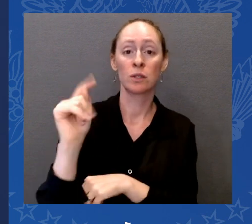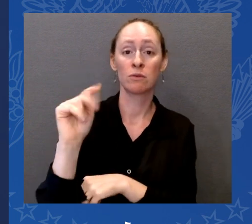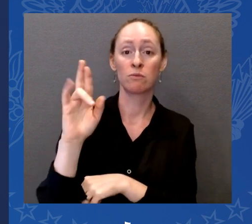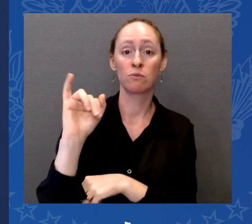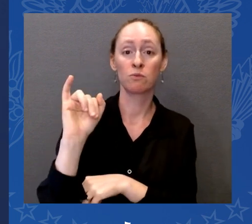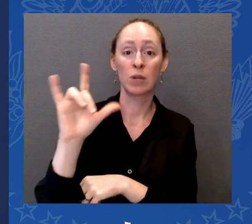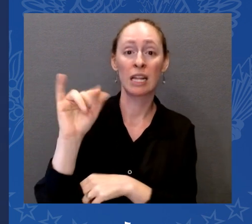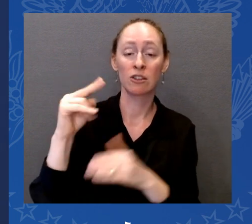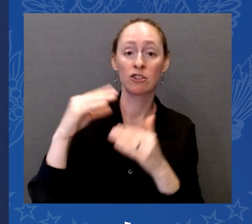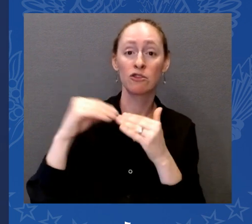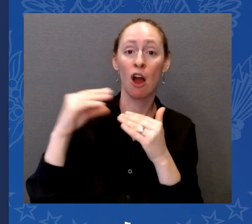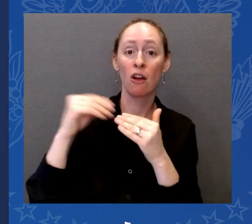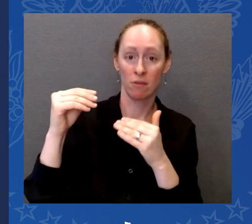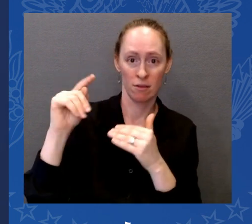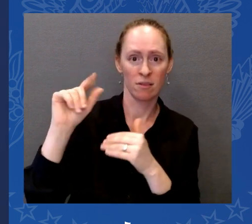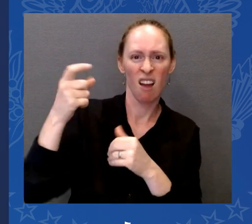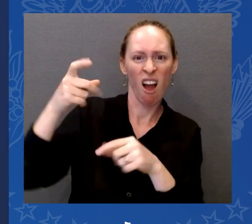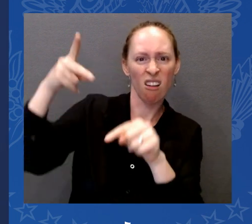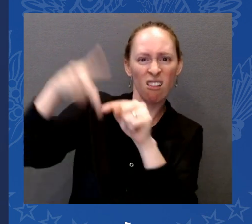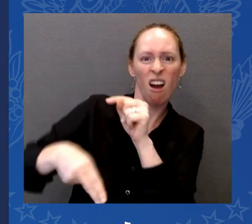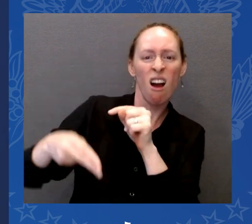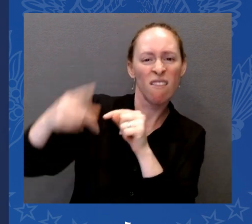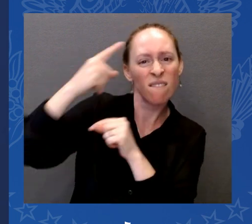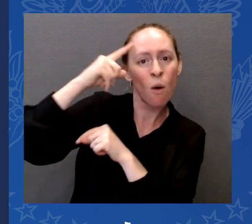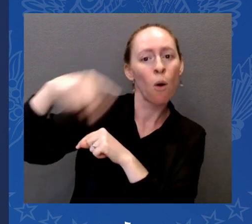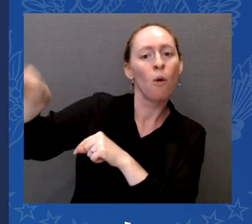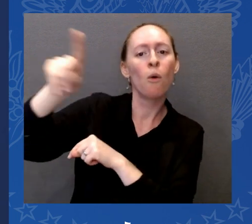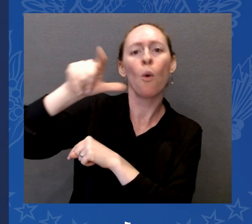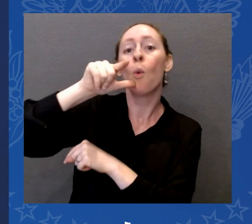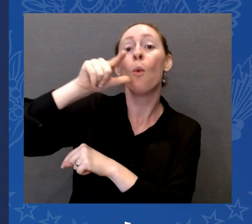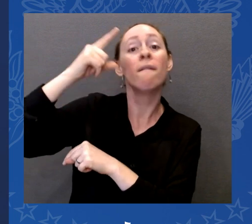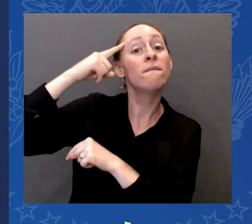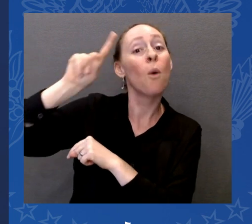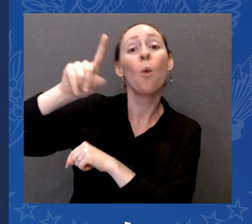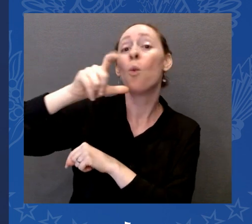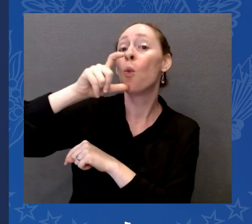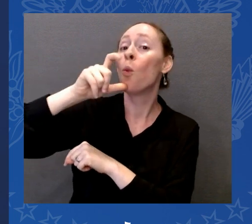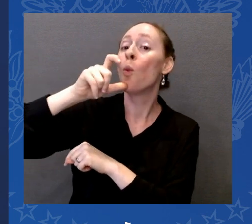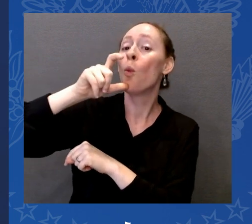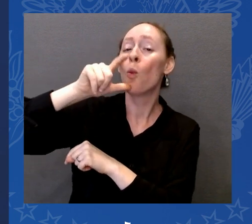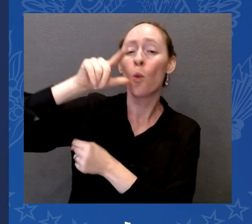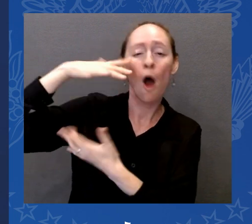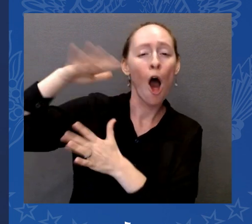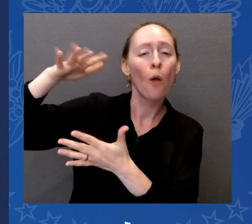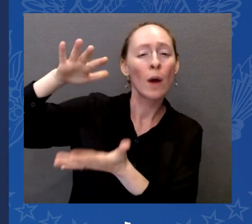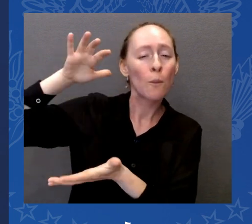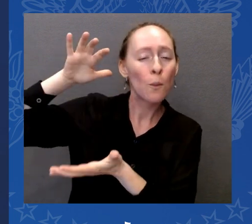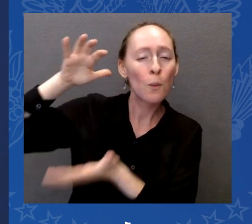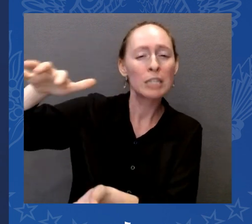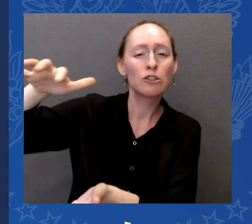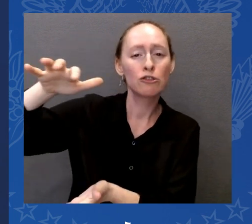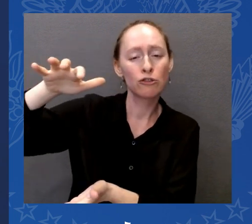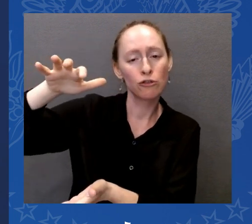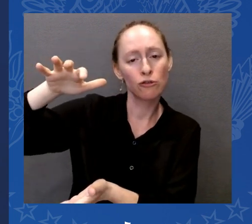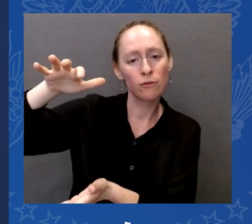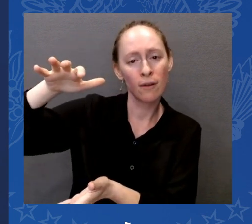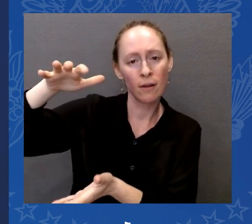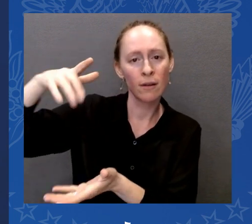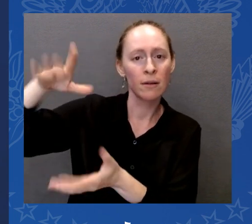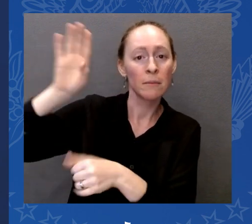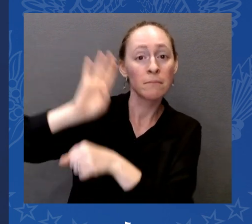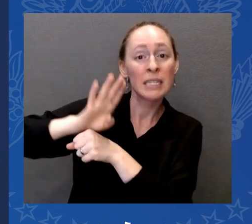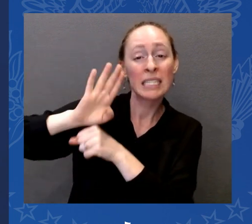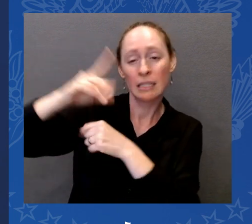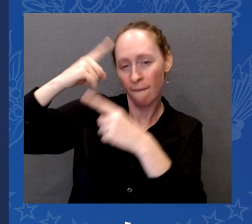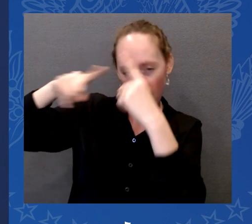that mainly benefited wealthy Americans and the biggest corporations. Not a penny of it paid for. And we're doing all this by reducing